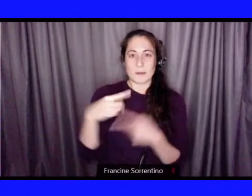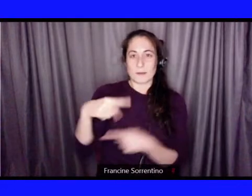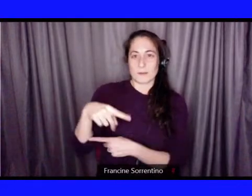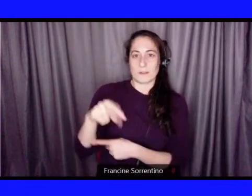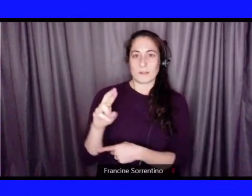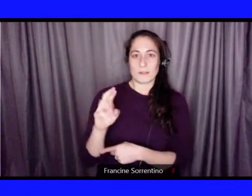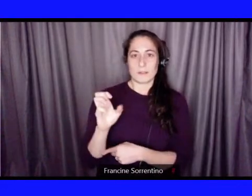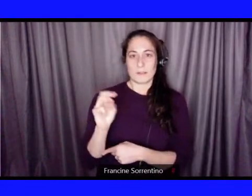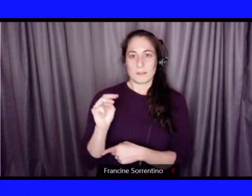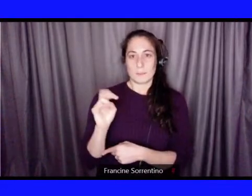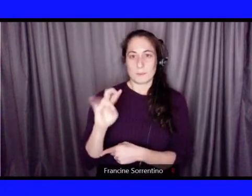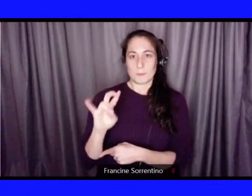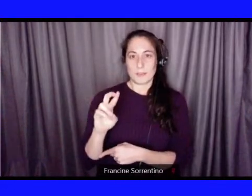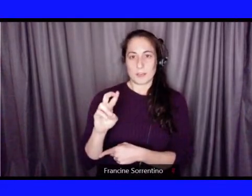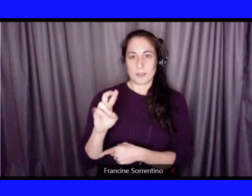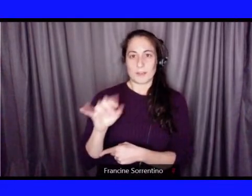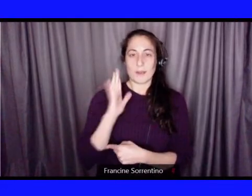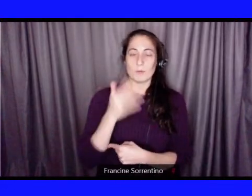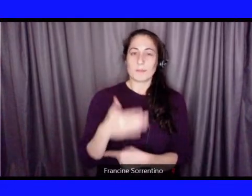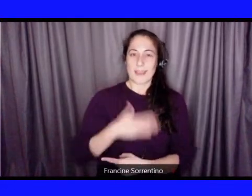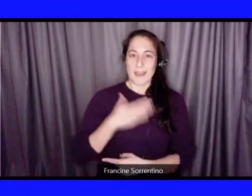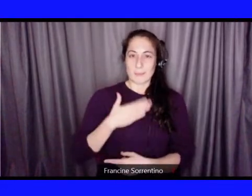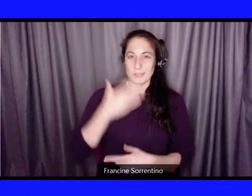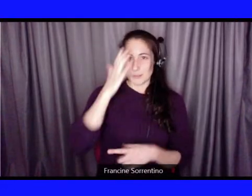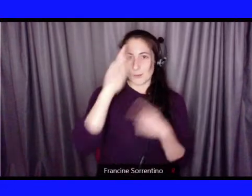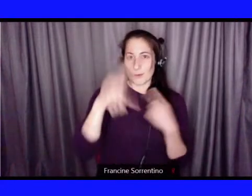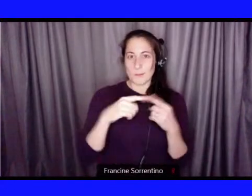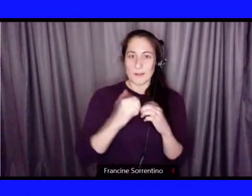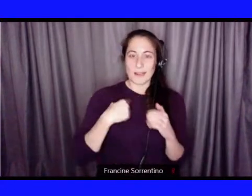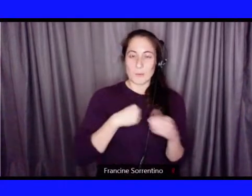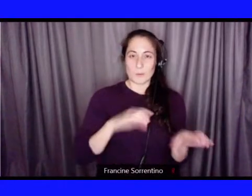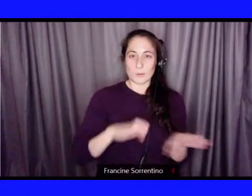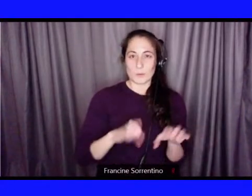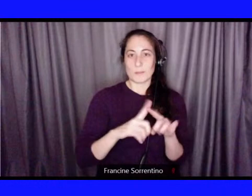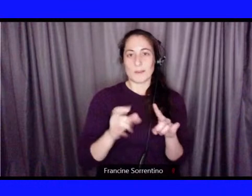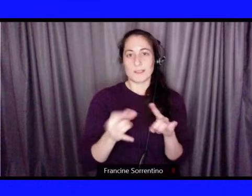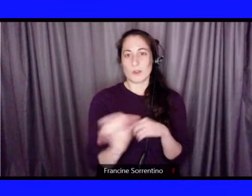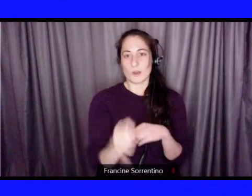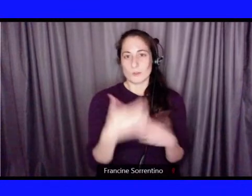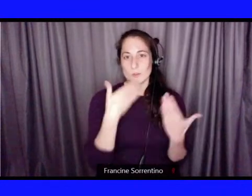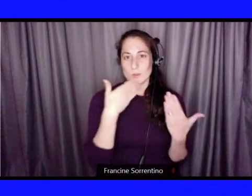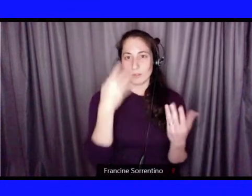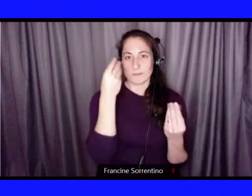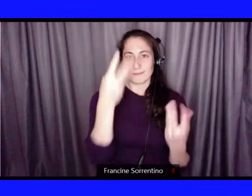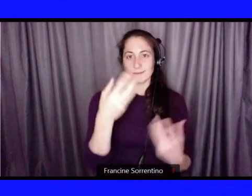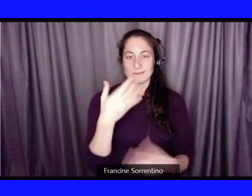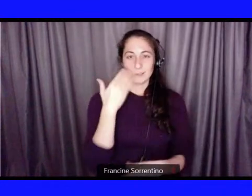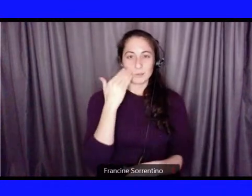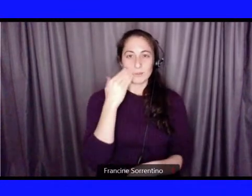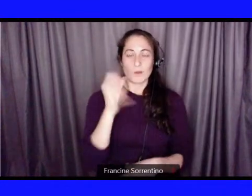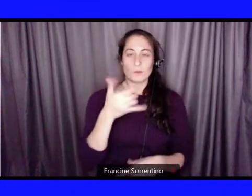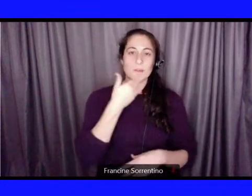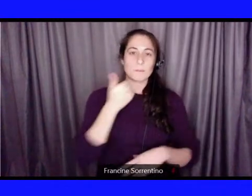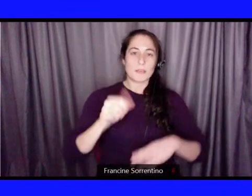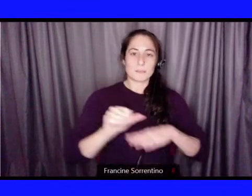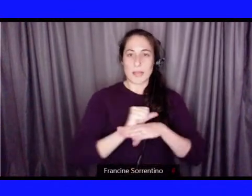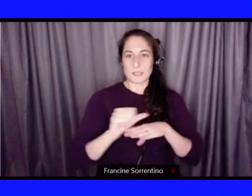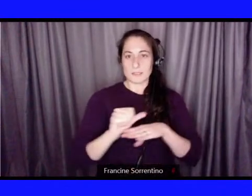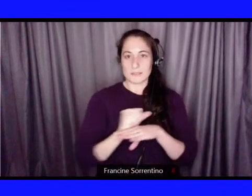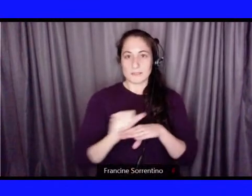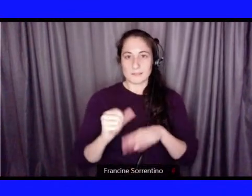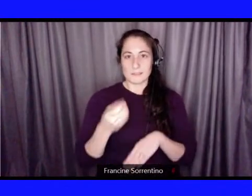Hillary speak to this because she really led this RFP and heard the pitches and information on the latest and